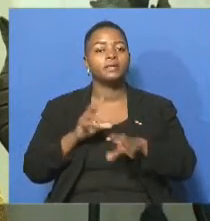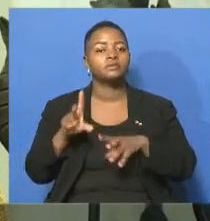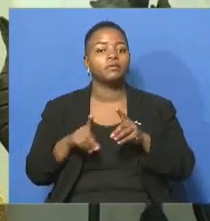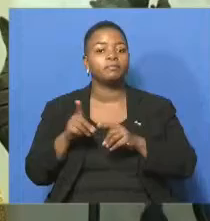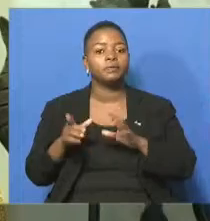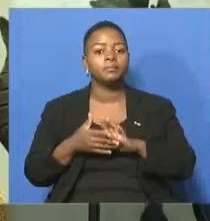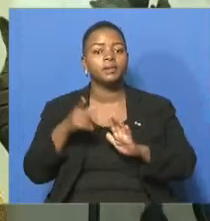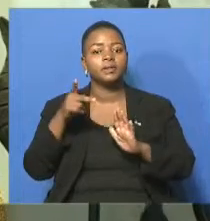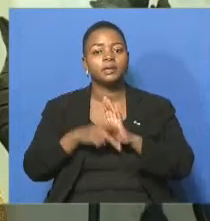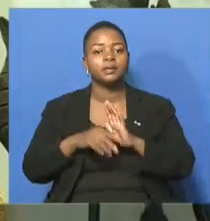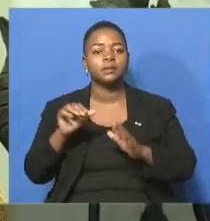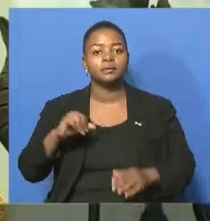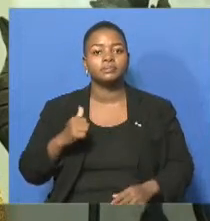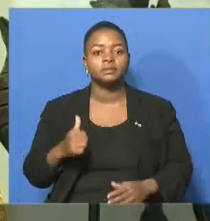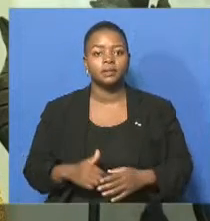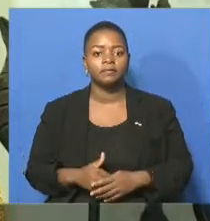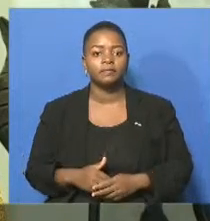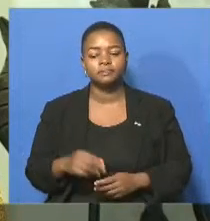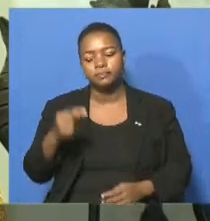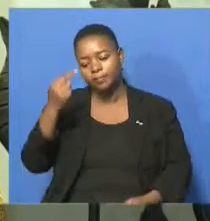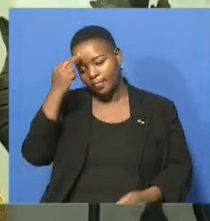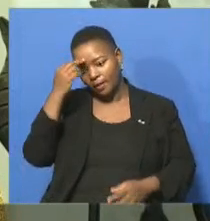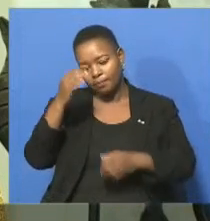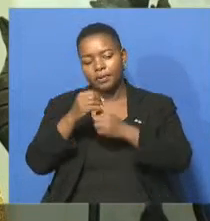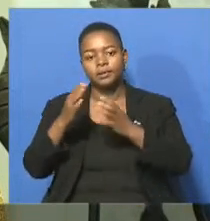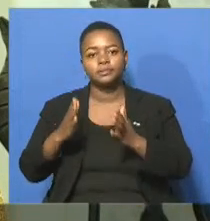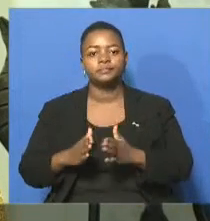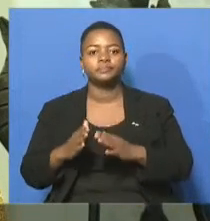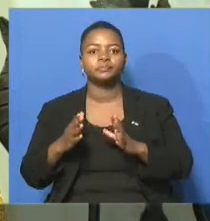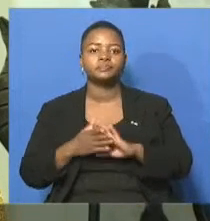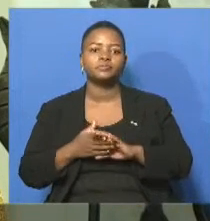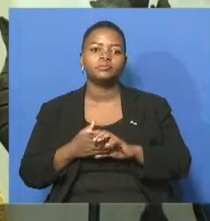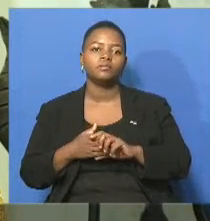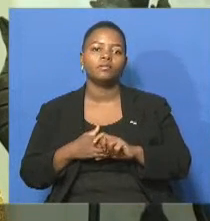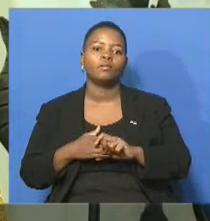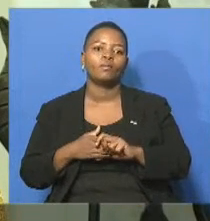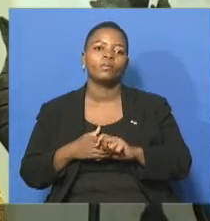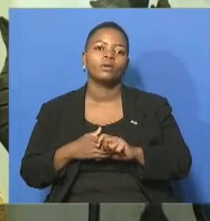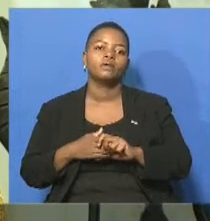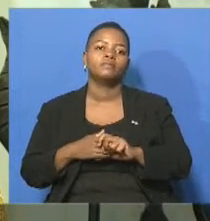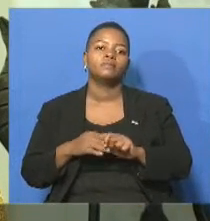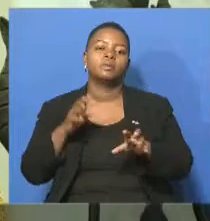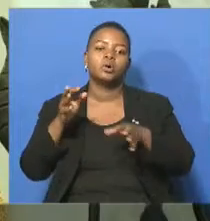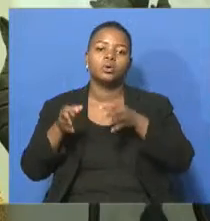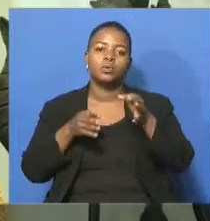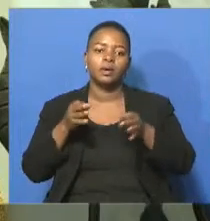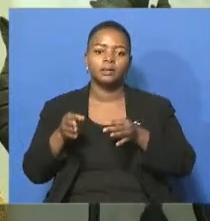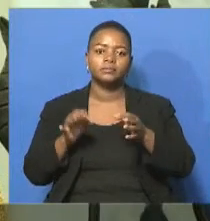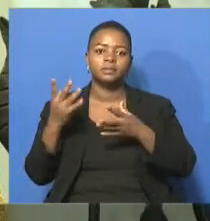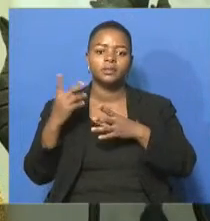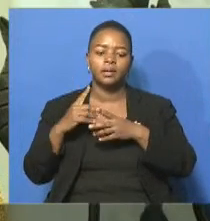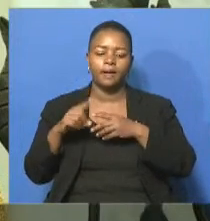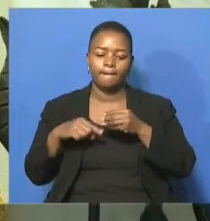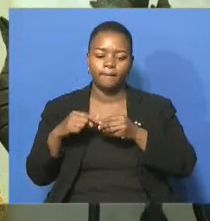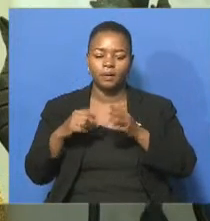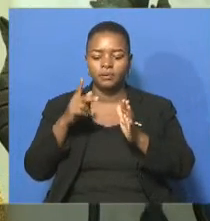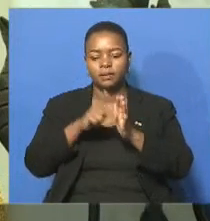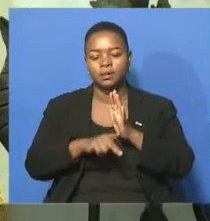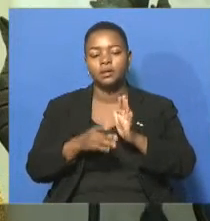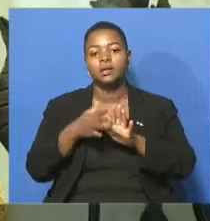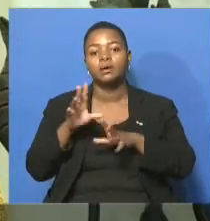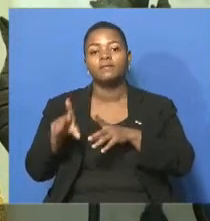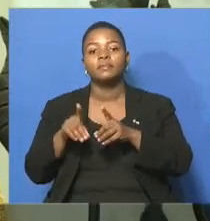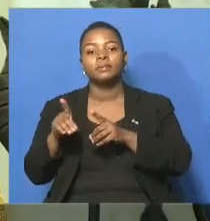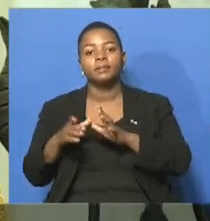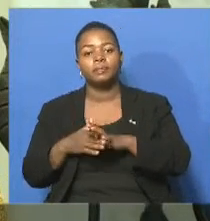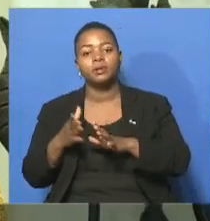causes therein. The police officer who actually took to the podium issues around suicide talked about the fact that